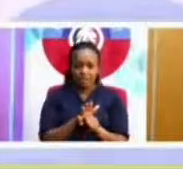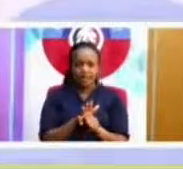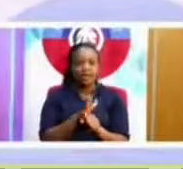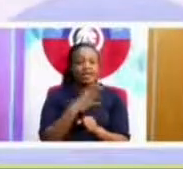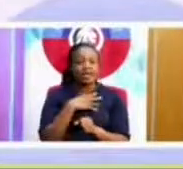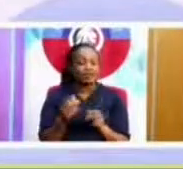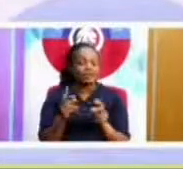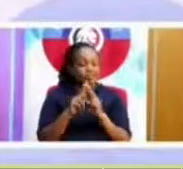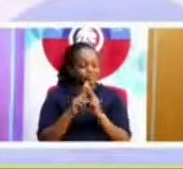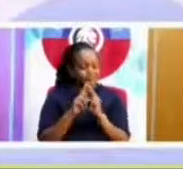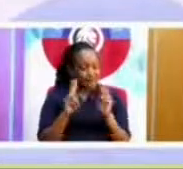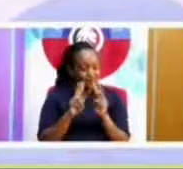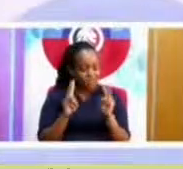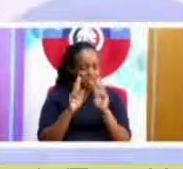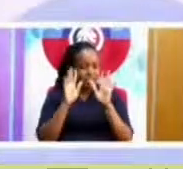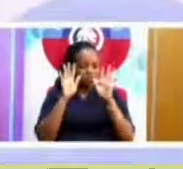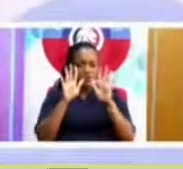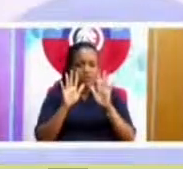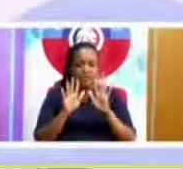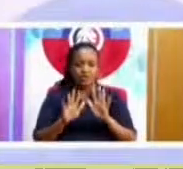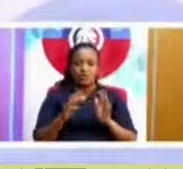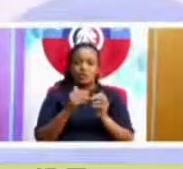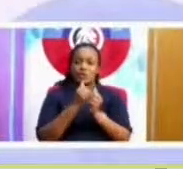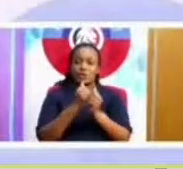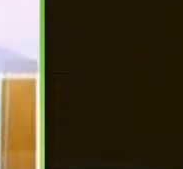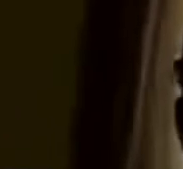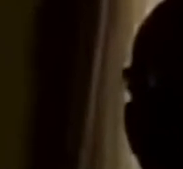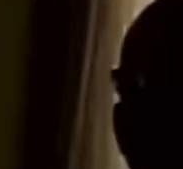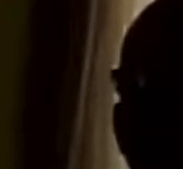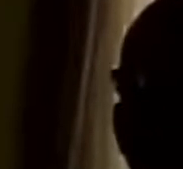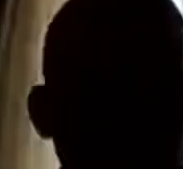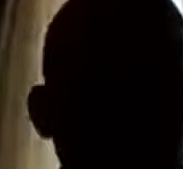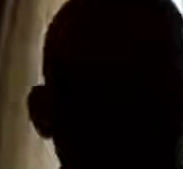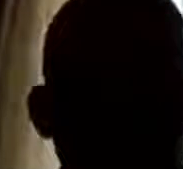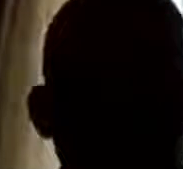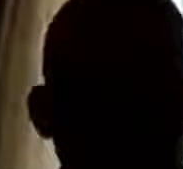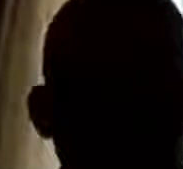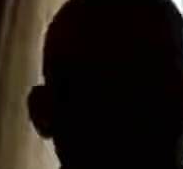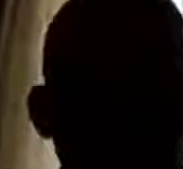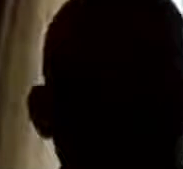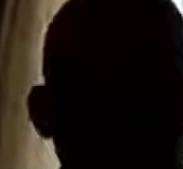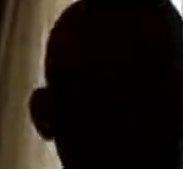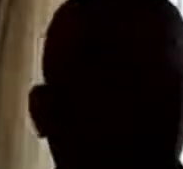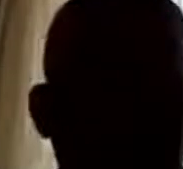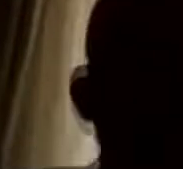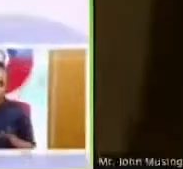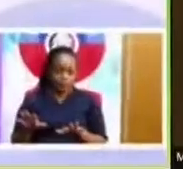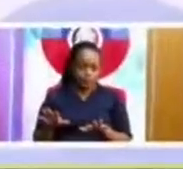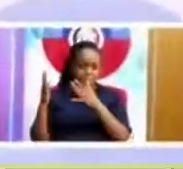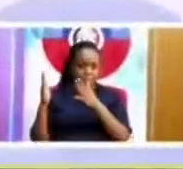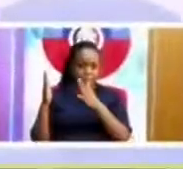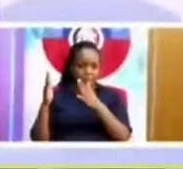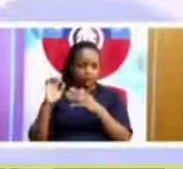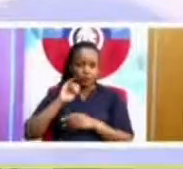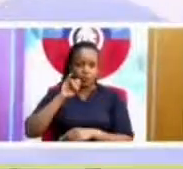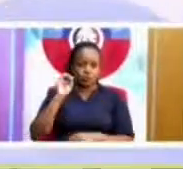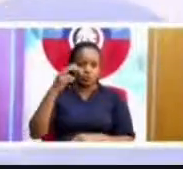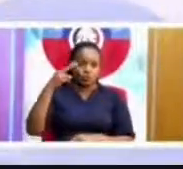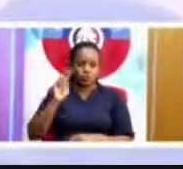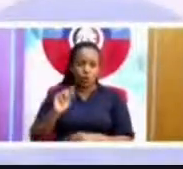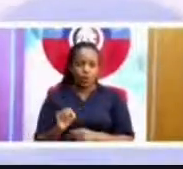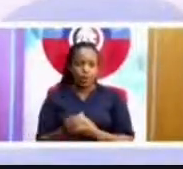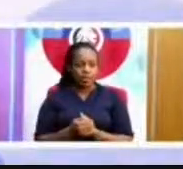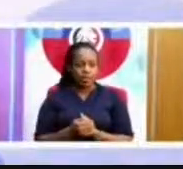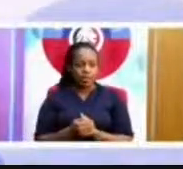we would definitely love to hear from you. Let's give a warm round of applause to John Musinguzzi, the